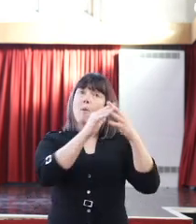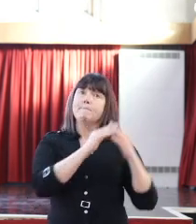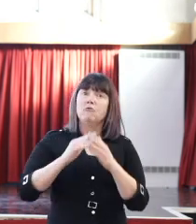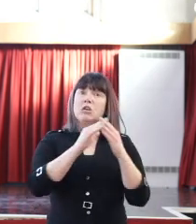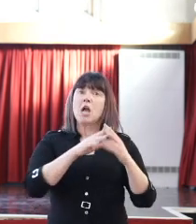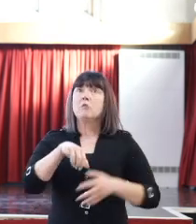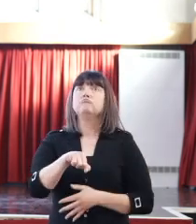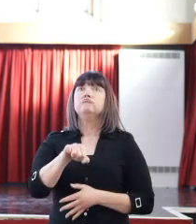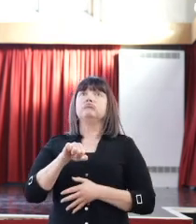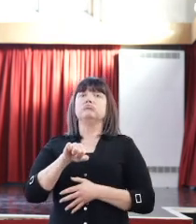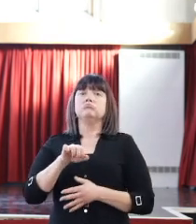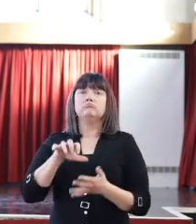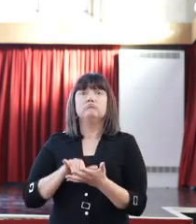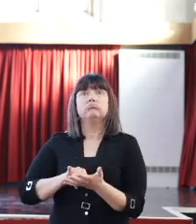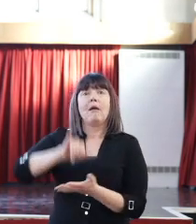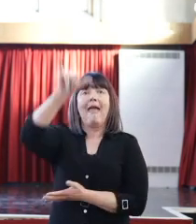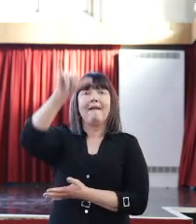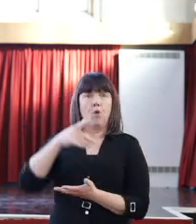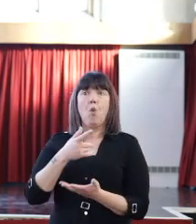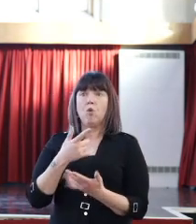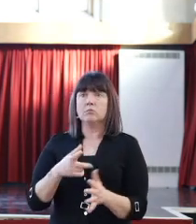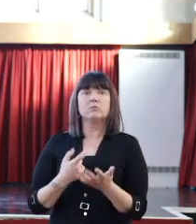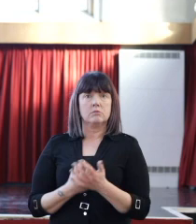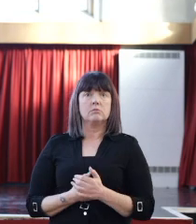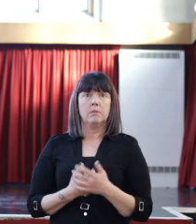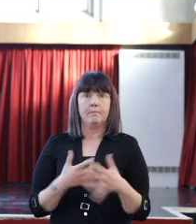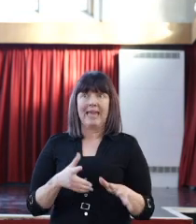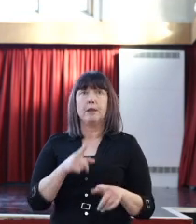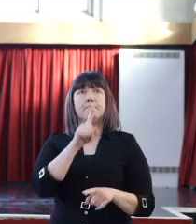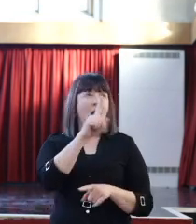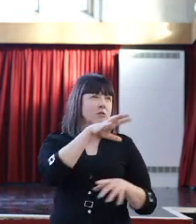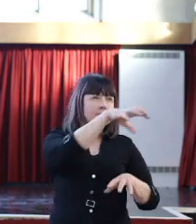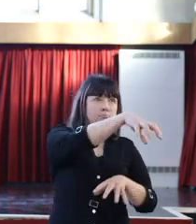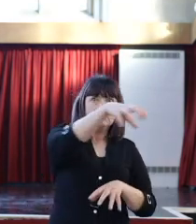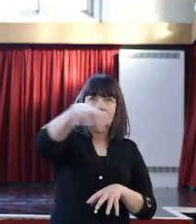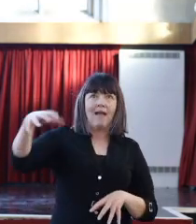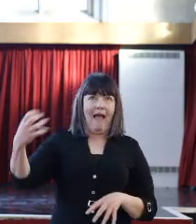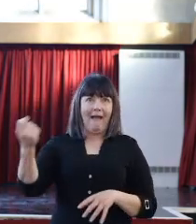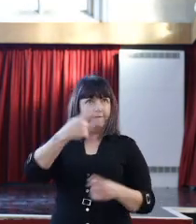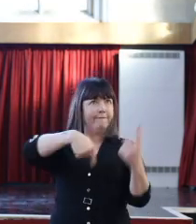Black soldiers had their own units and off-duty haunts around Norwich, Diss and Harleston.